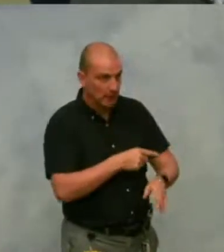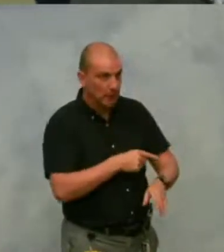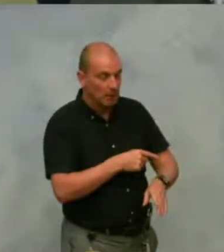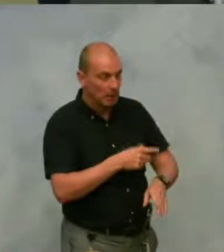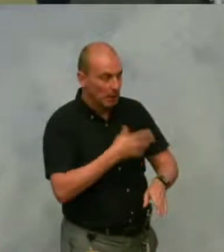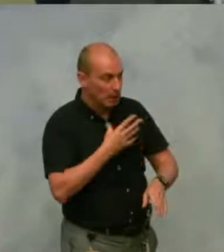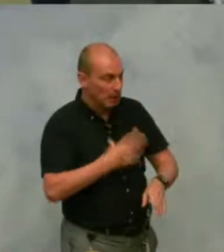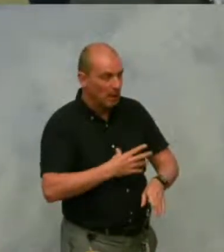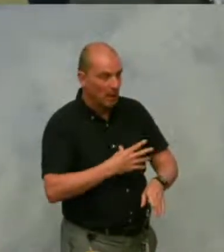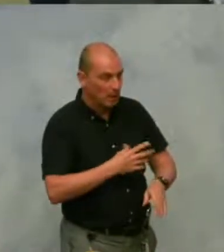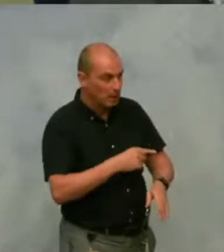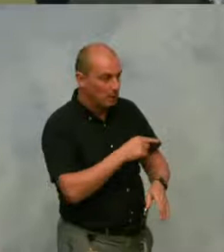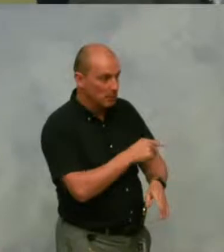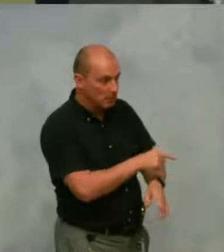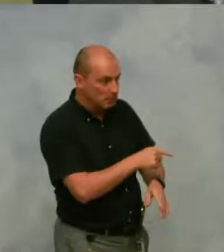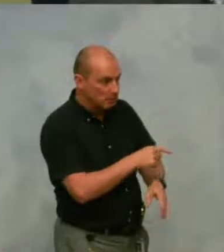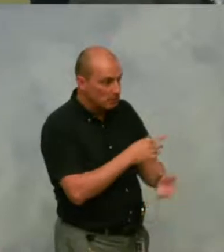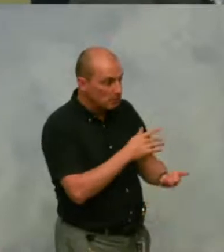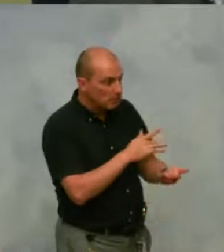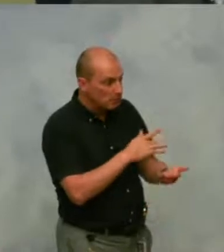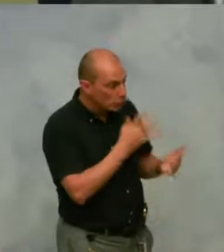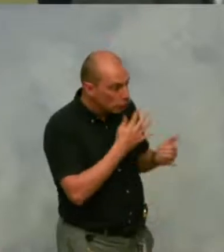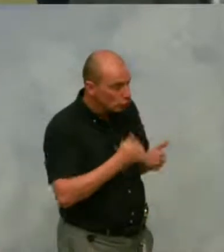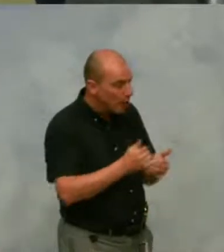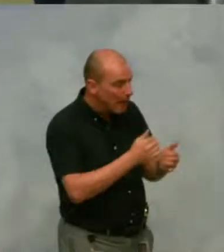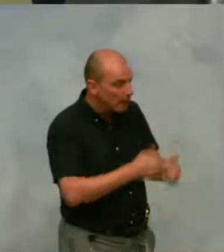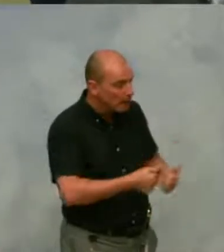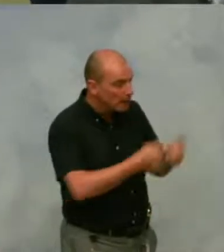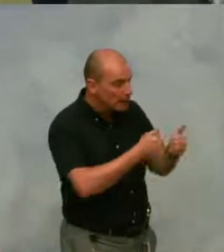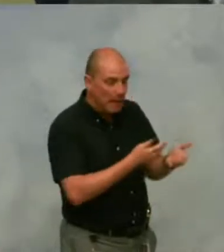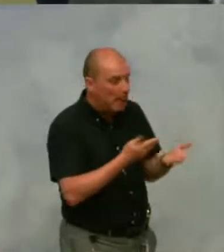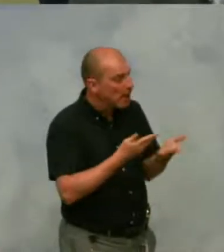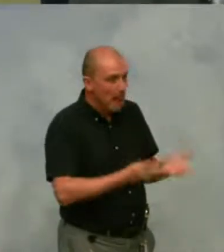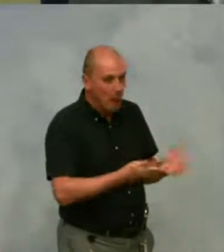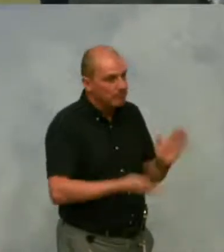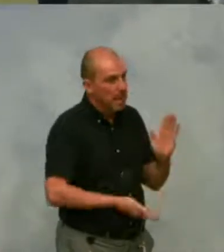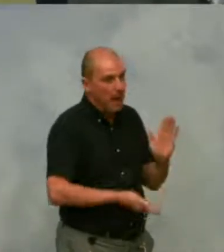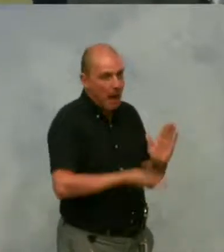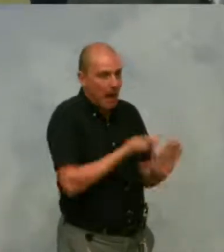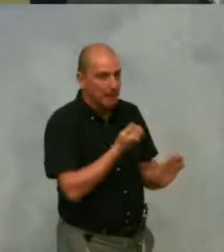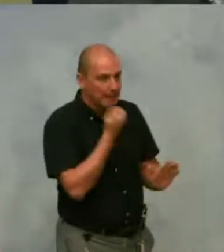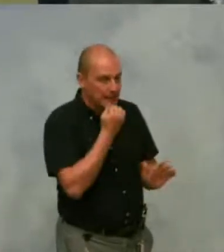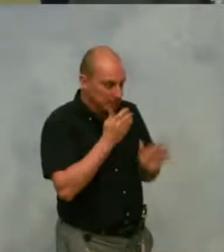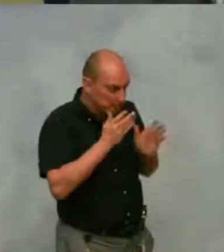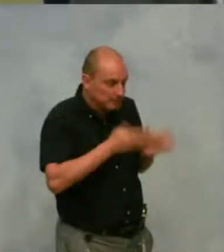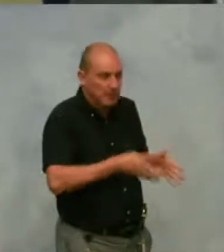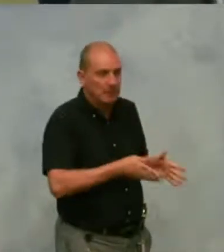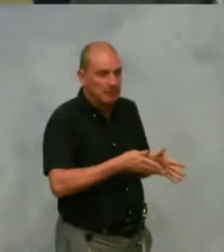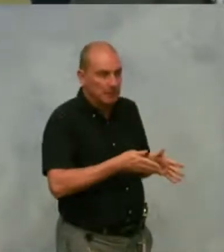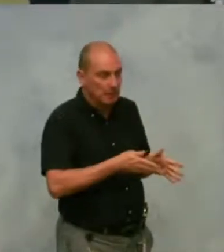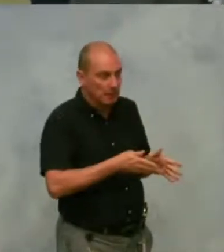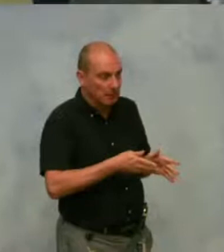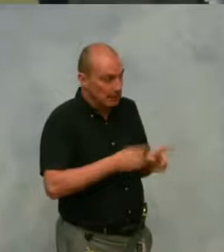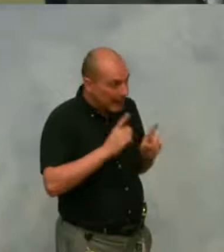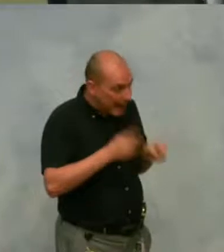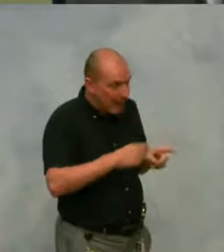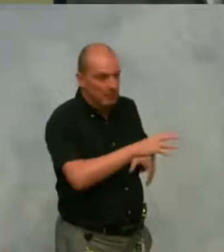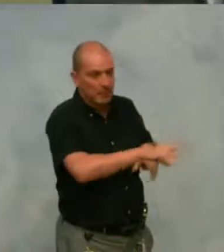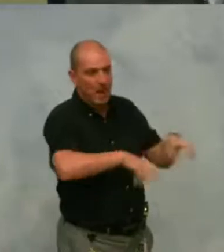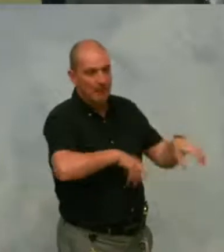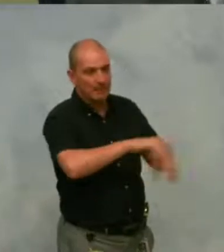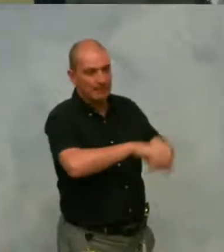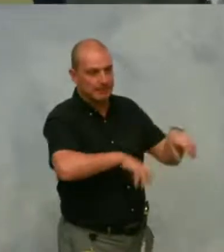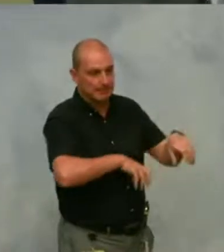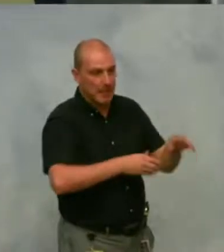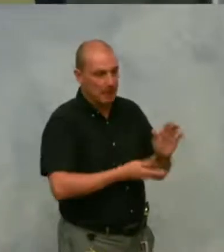upgrade those to the latest versions. So there's a programme of replacement there. And the overall asset management plan